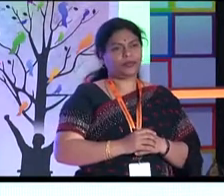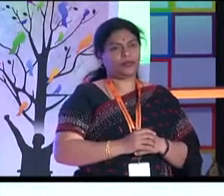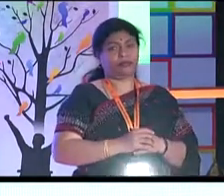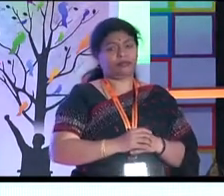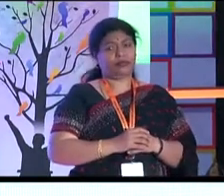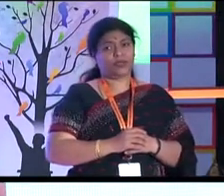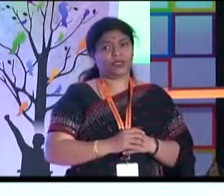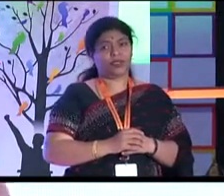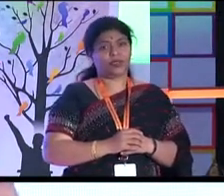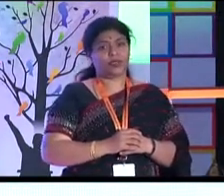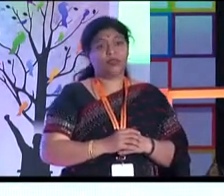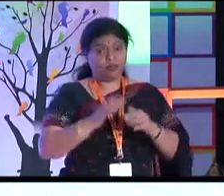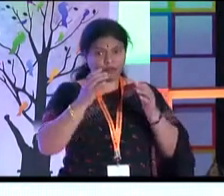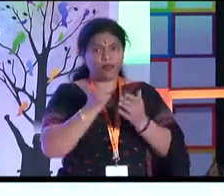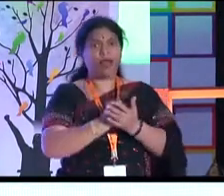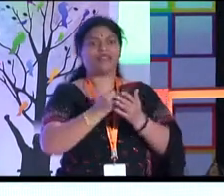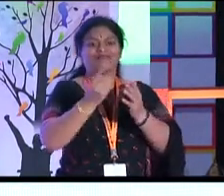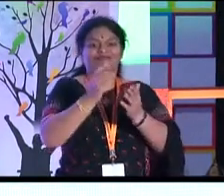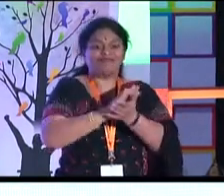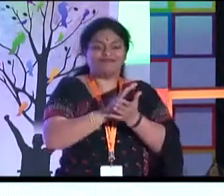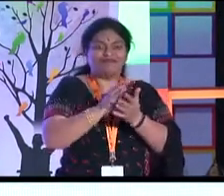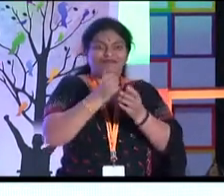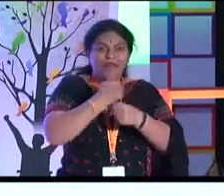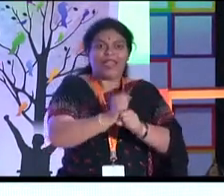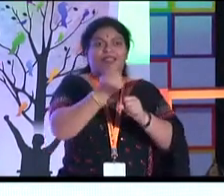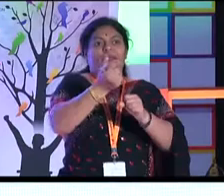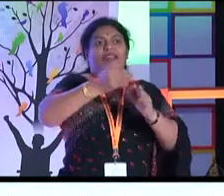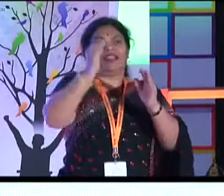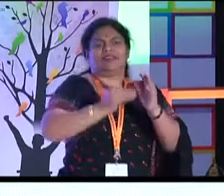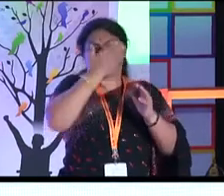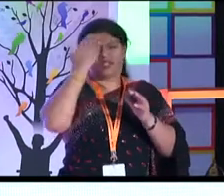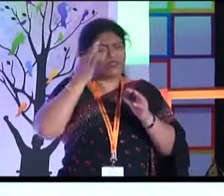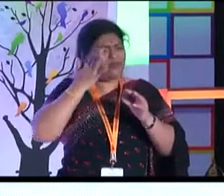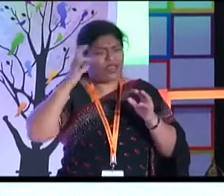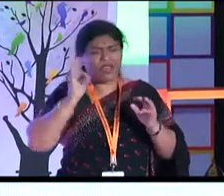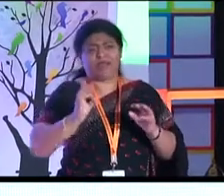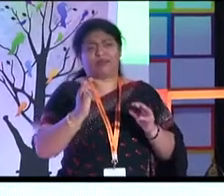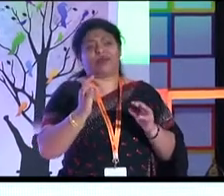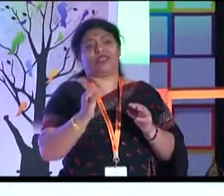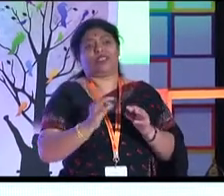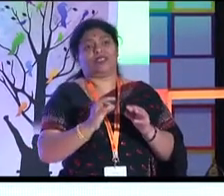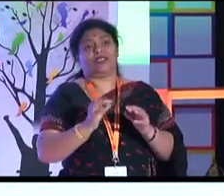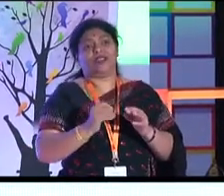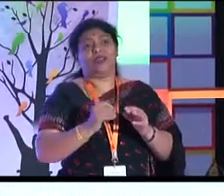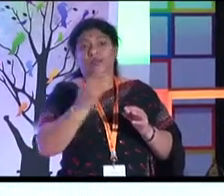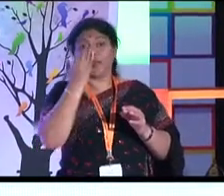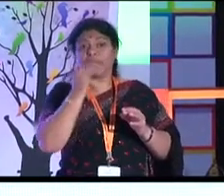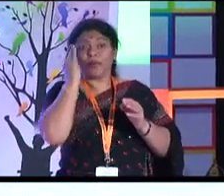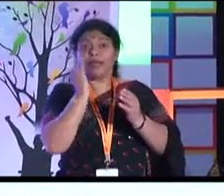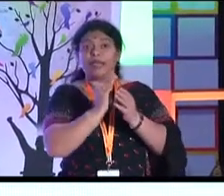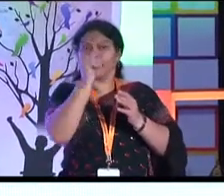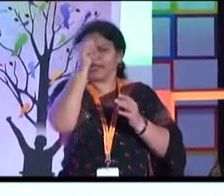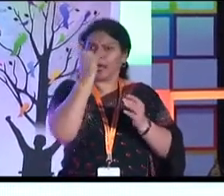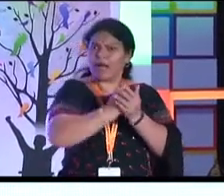help everybody. And now we need to bring down the cost. So cost is a significant factor. And this is, again, why I believe that India